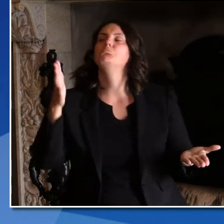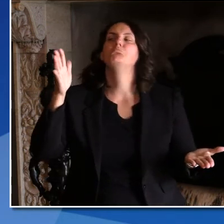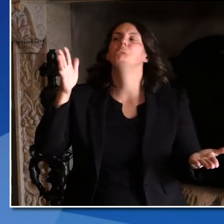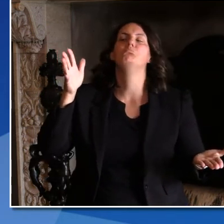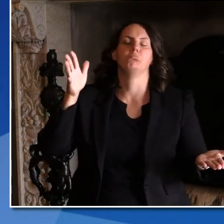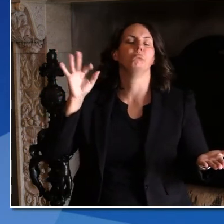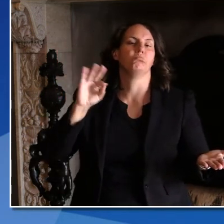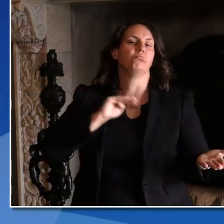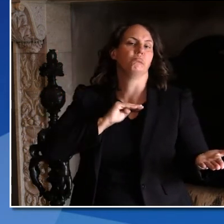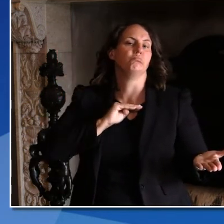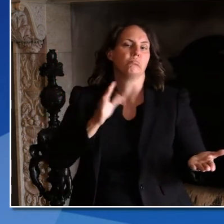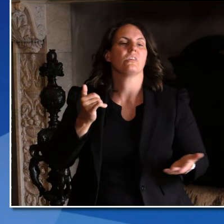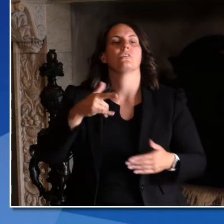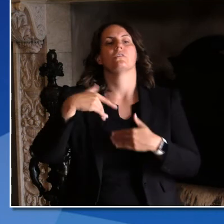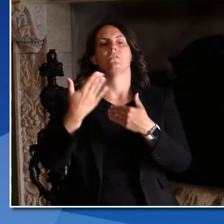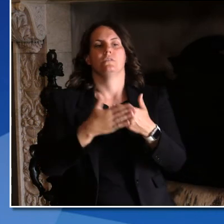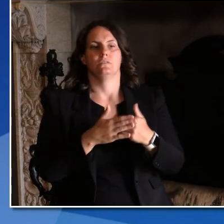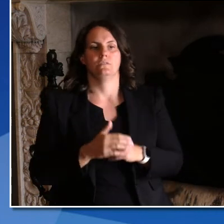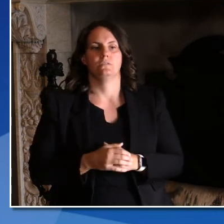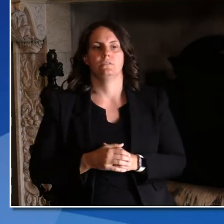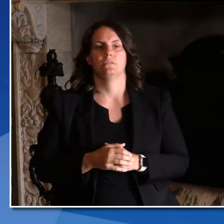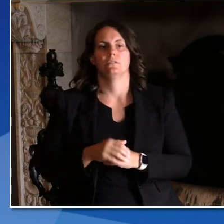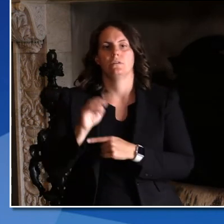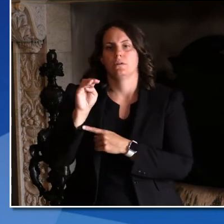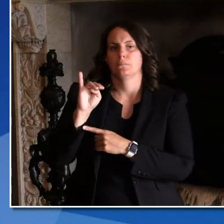from WLUK TV. Michelle?